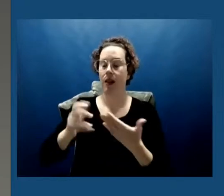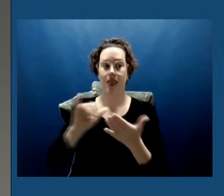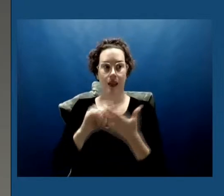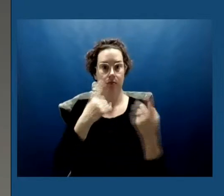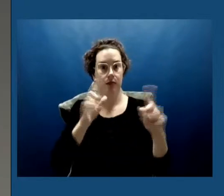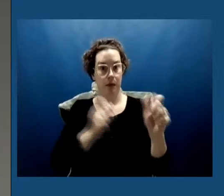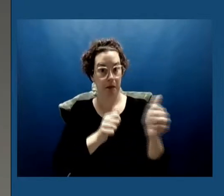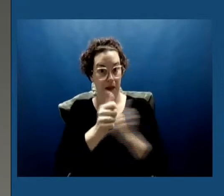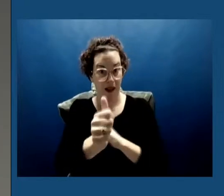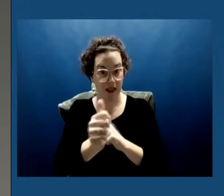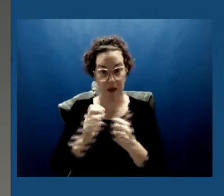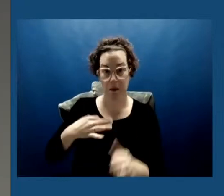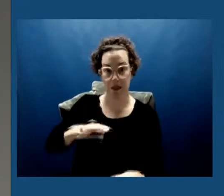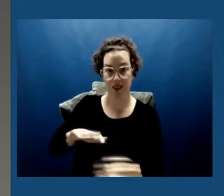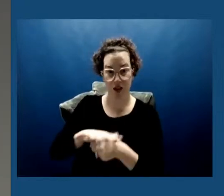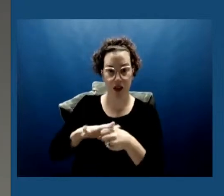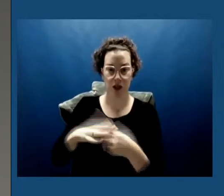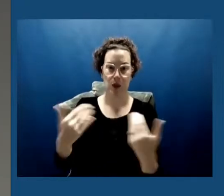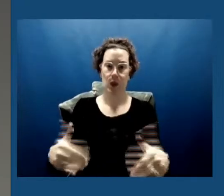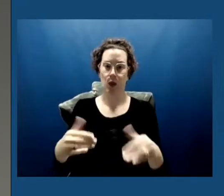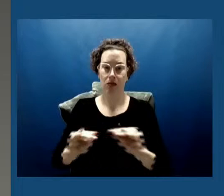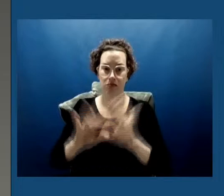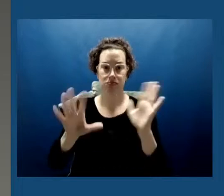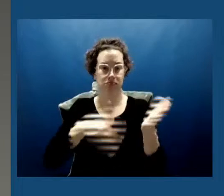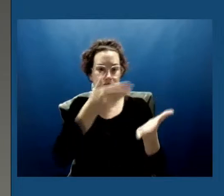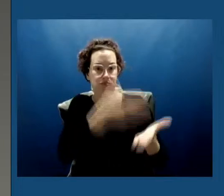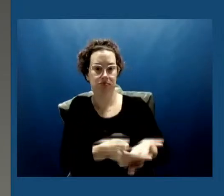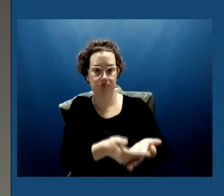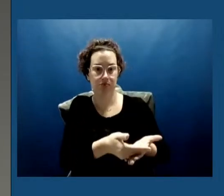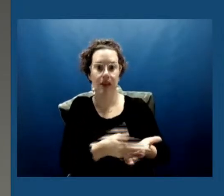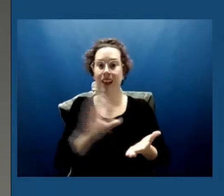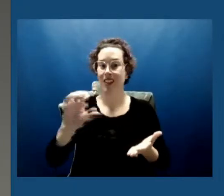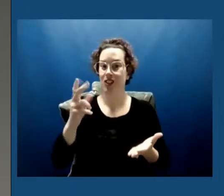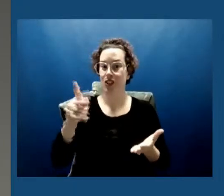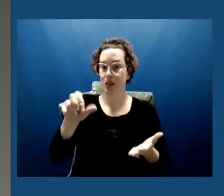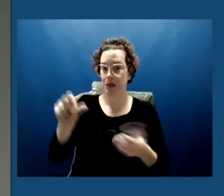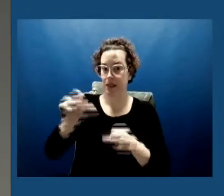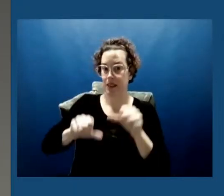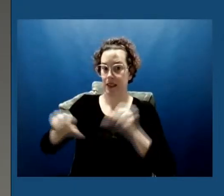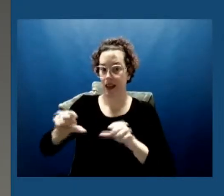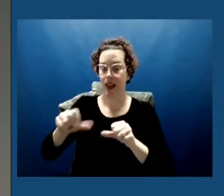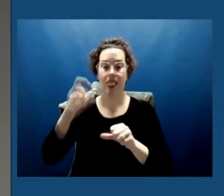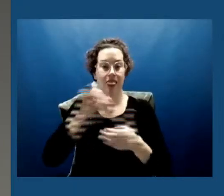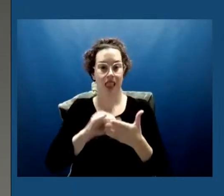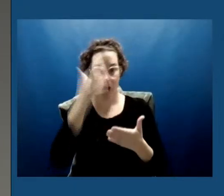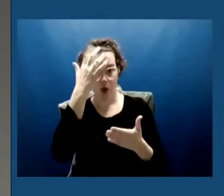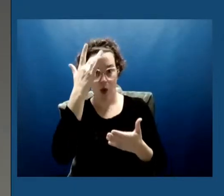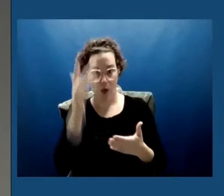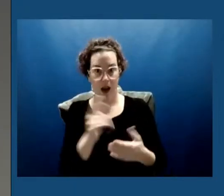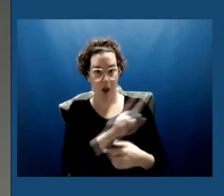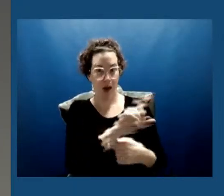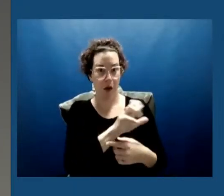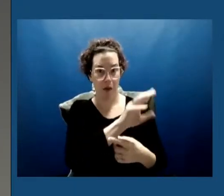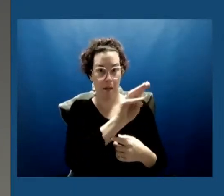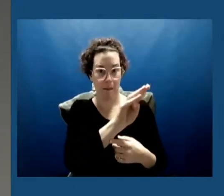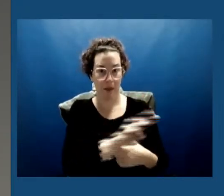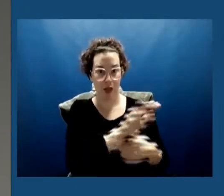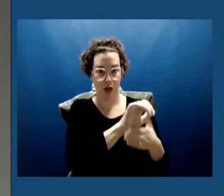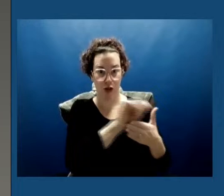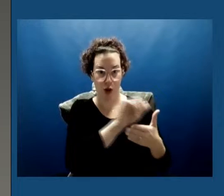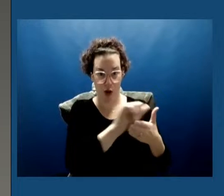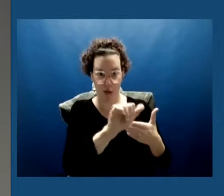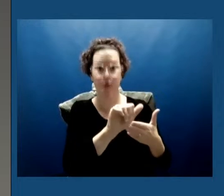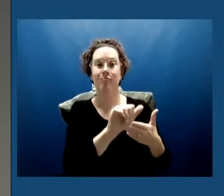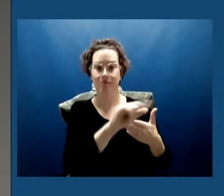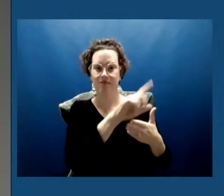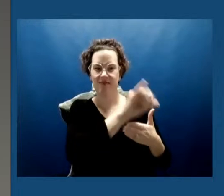undeniable. CHIPS and Science is the reason Micron is investing in a new $100 billion megafab project in Clay. It's the